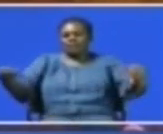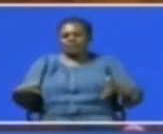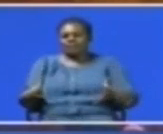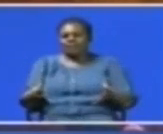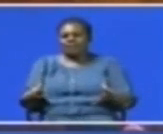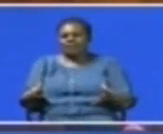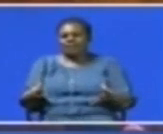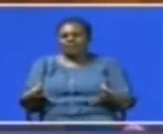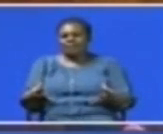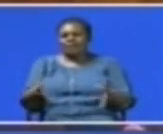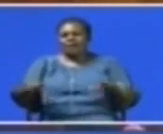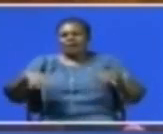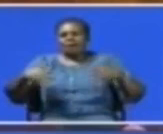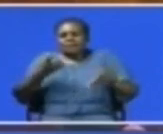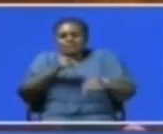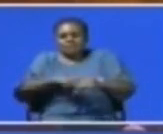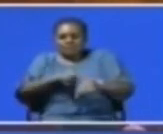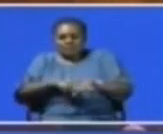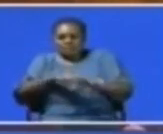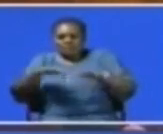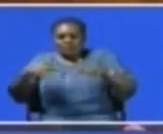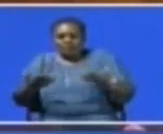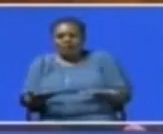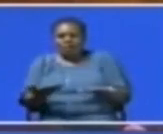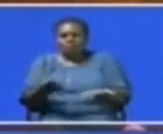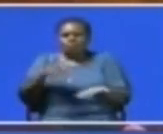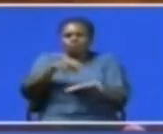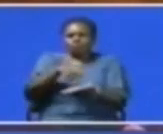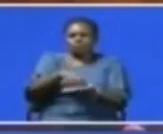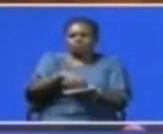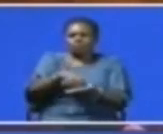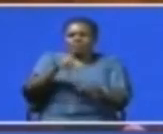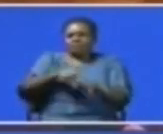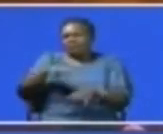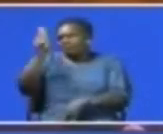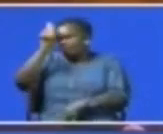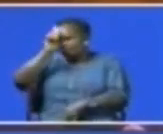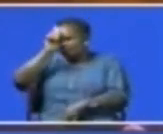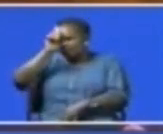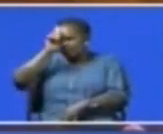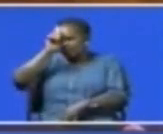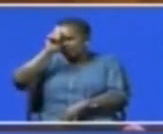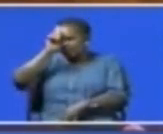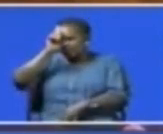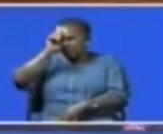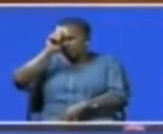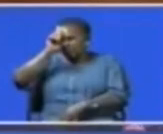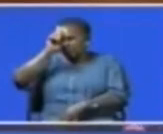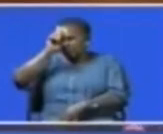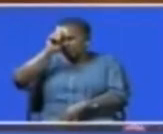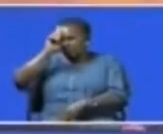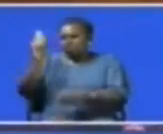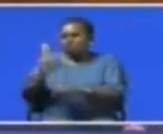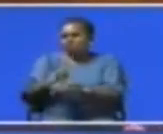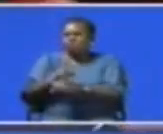the way and the time and circumstances when a police officer is justifiable to